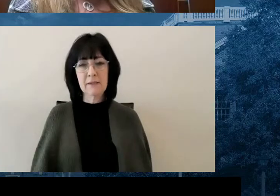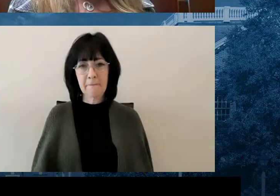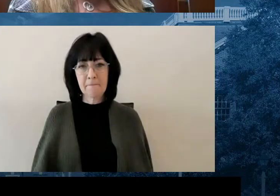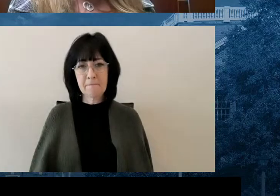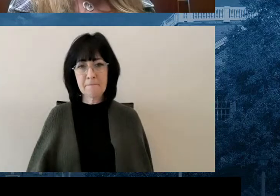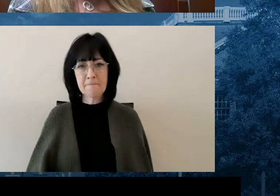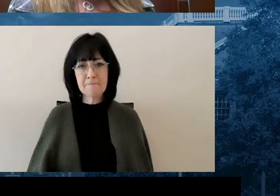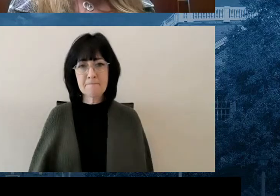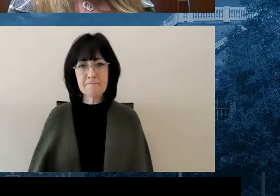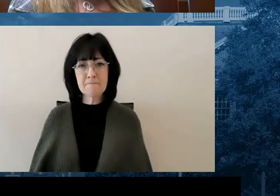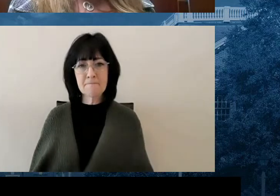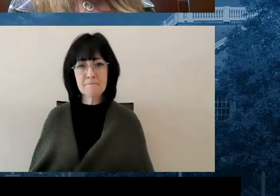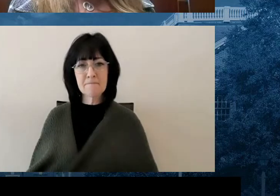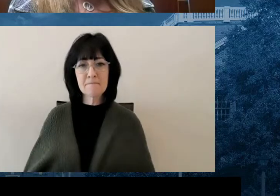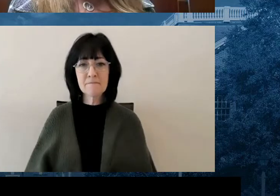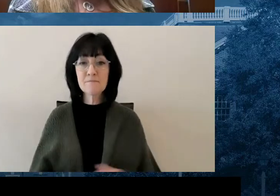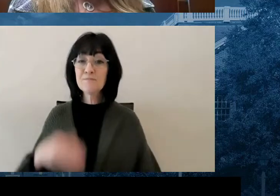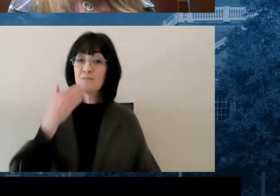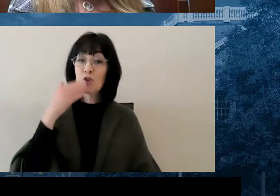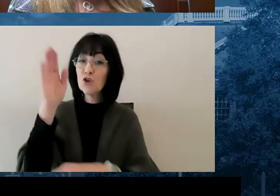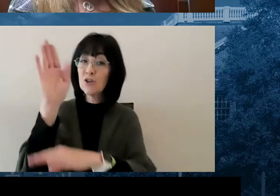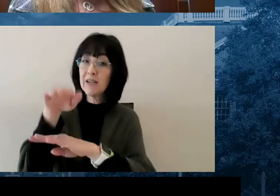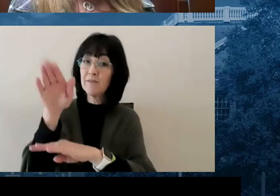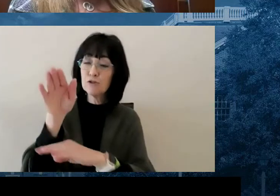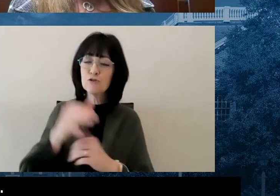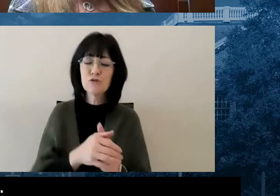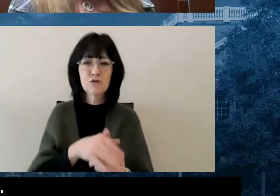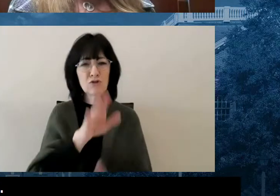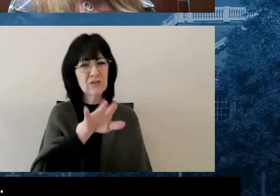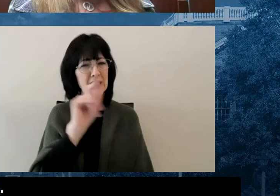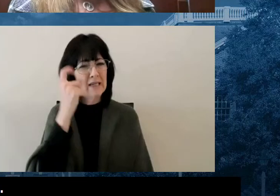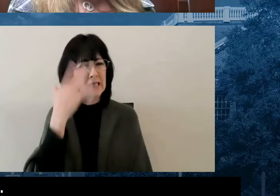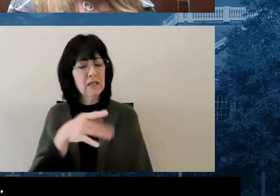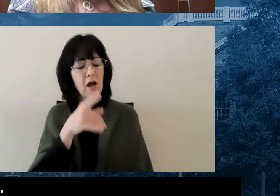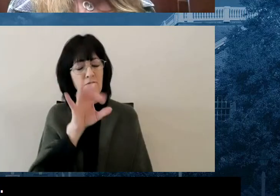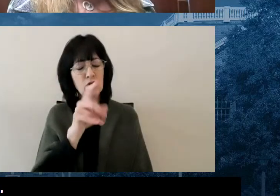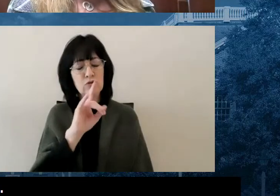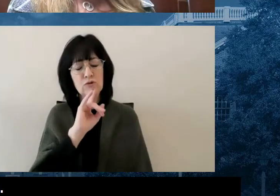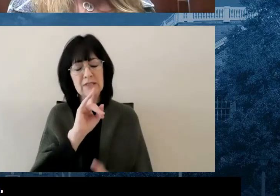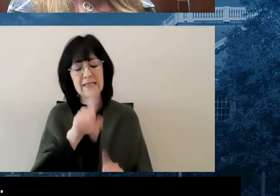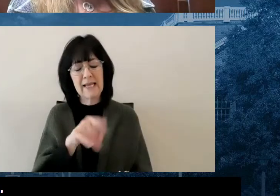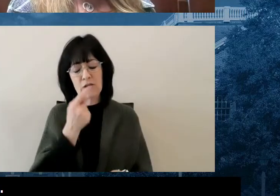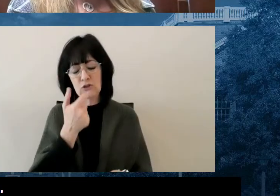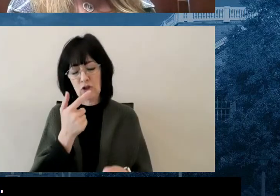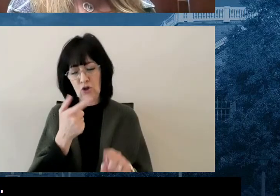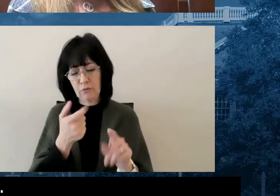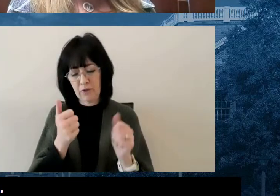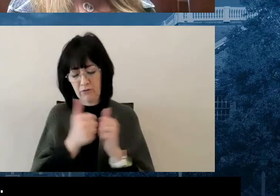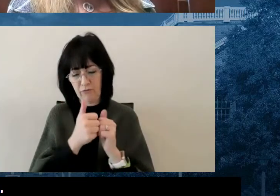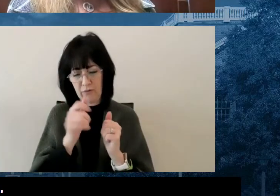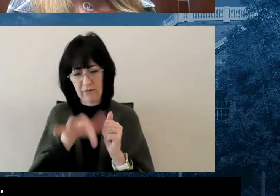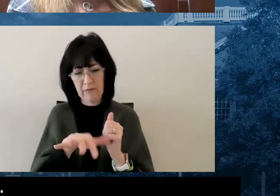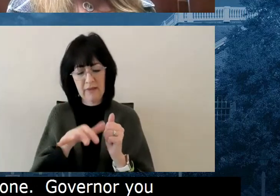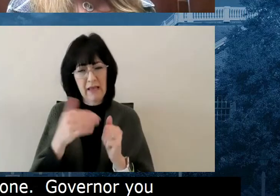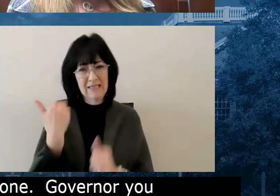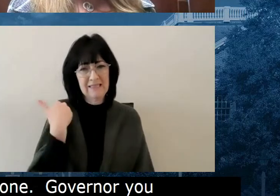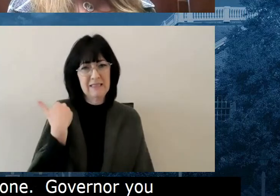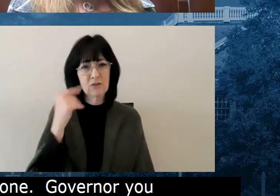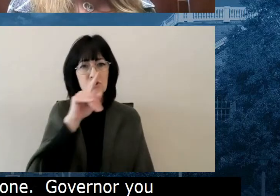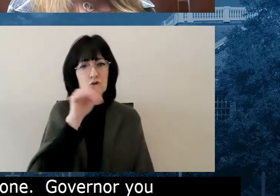Good afternoon, everyone. Governor, you answered this a bit with that last question, but I'm